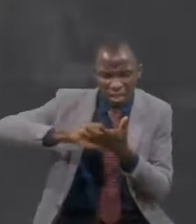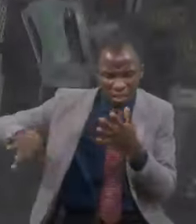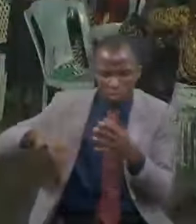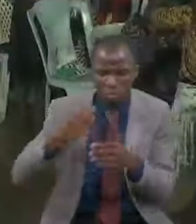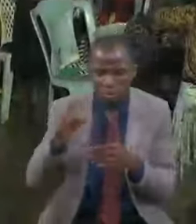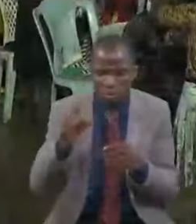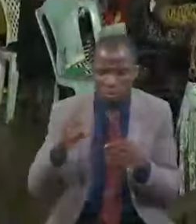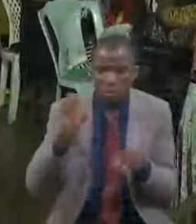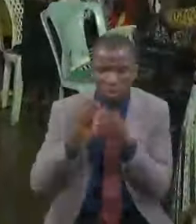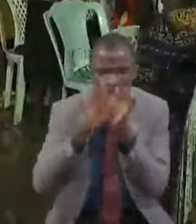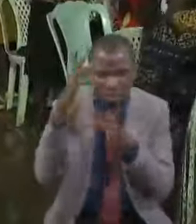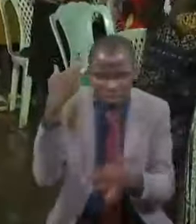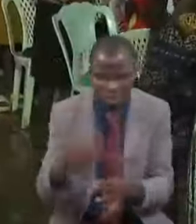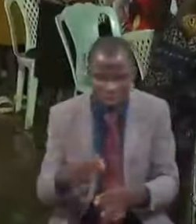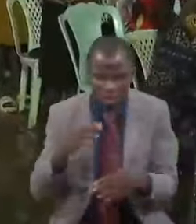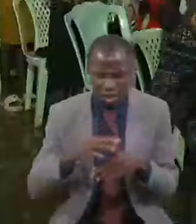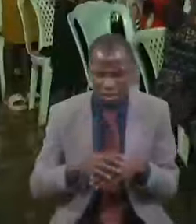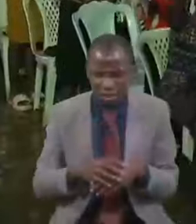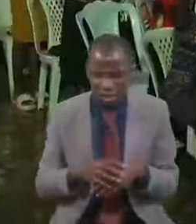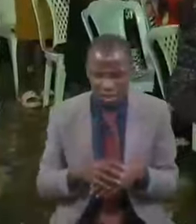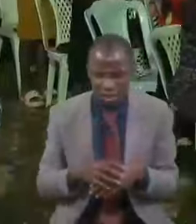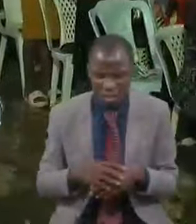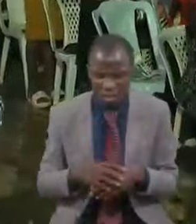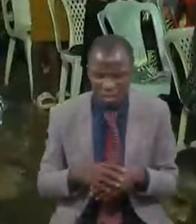Jesus' name.